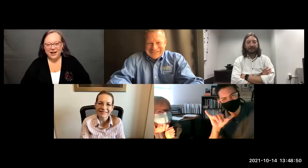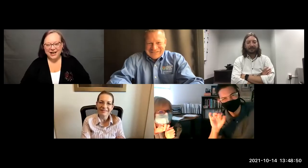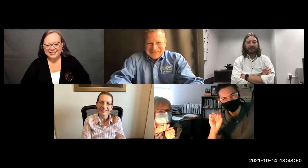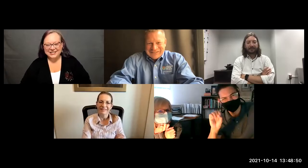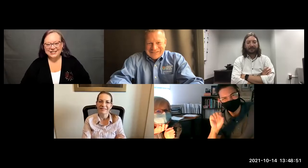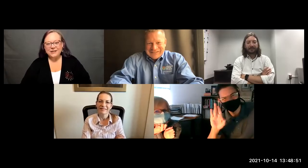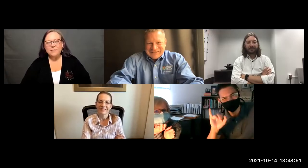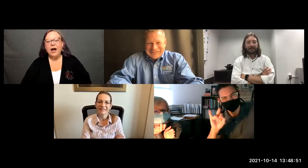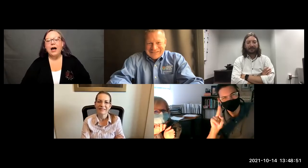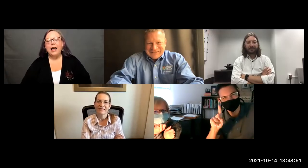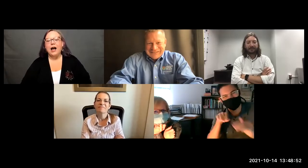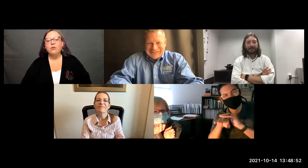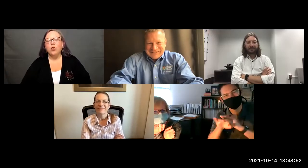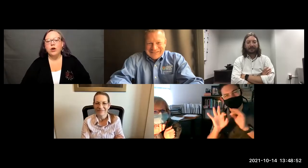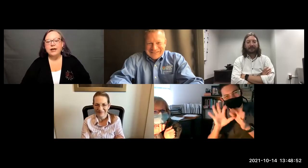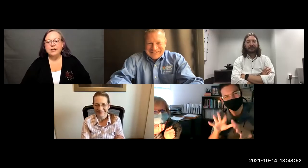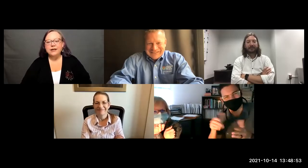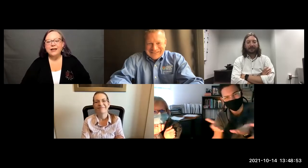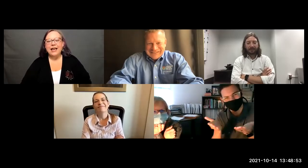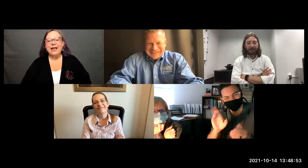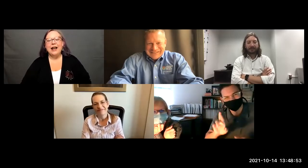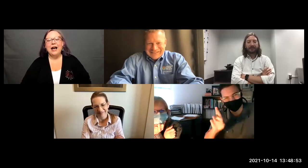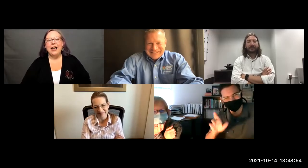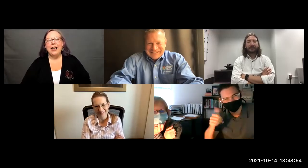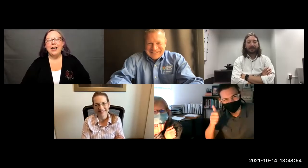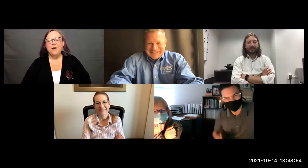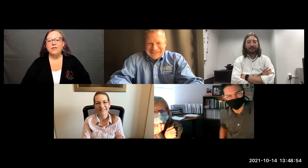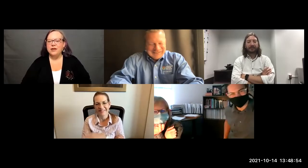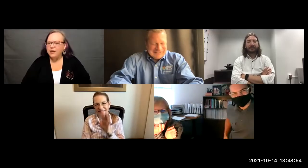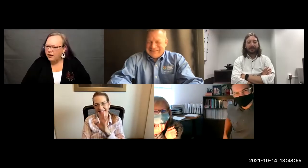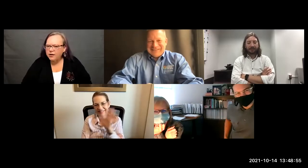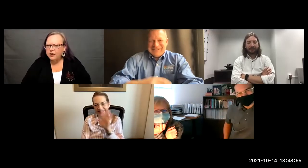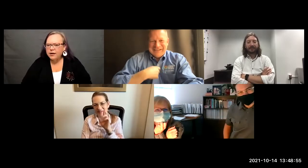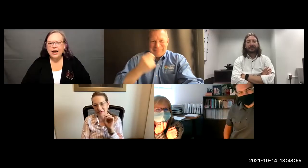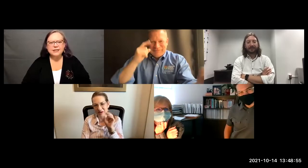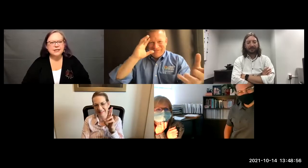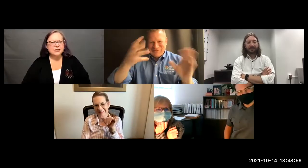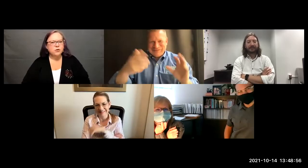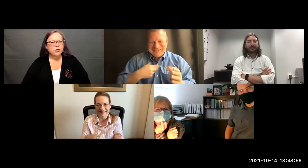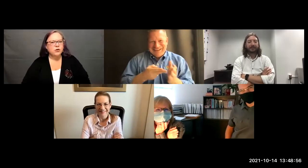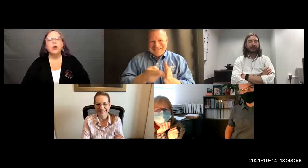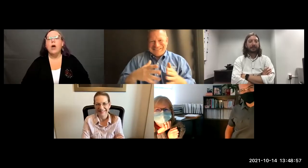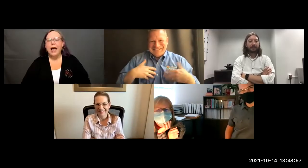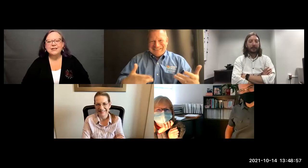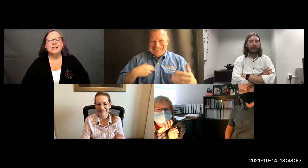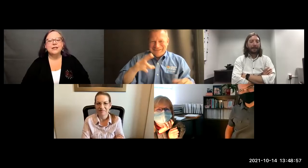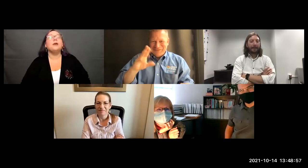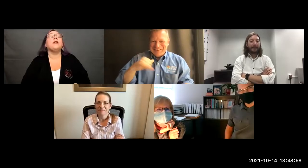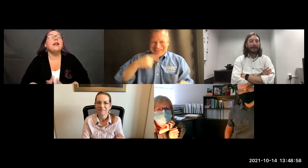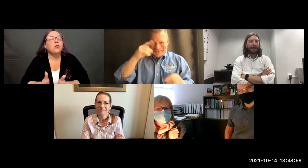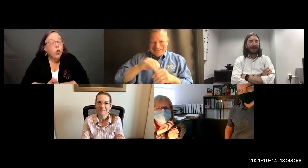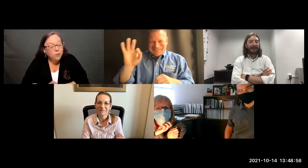wearing our masks. Hi, I'm Rory, and I am the Access Interpreter or